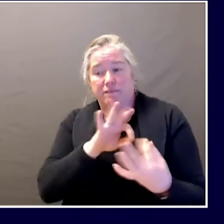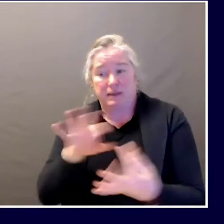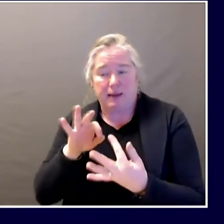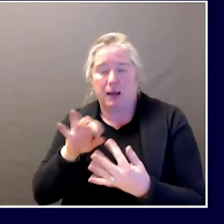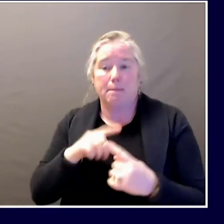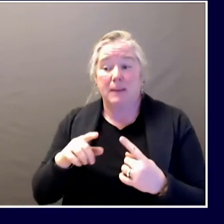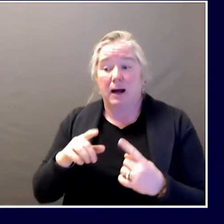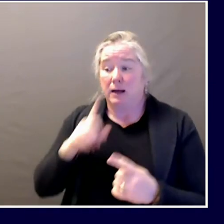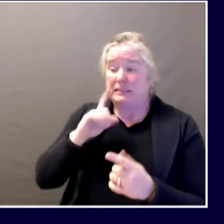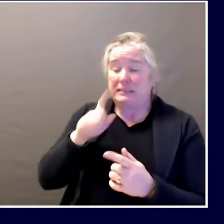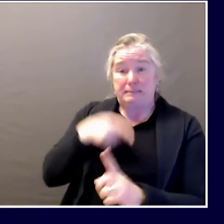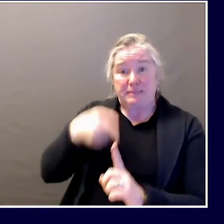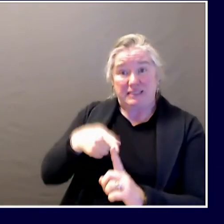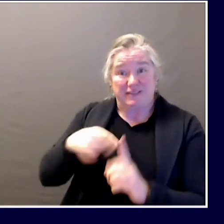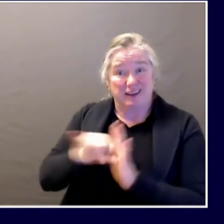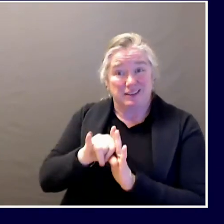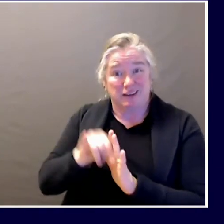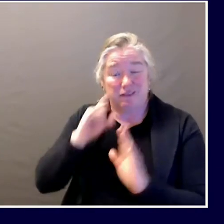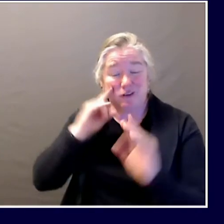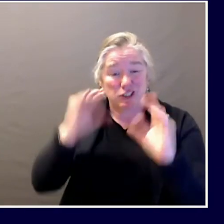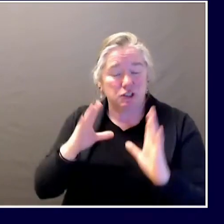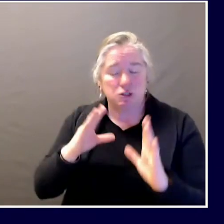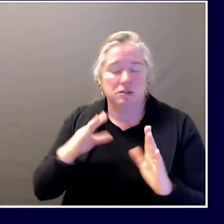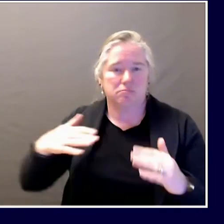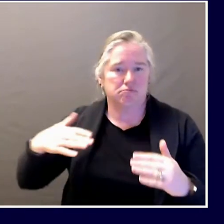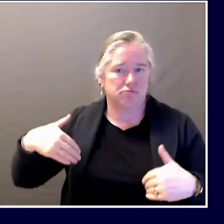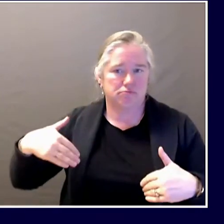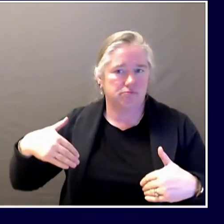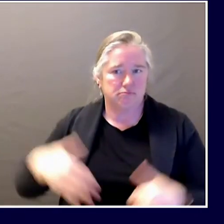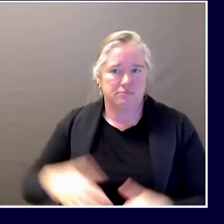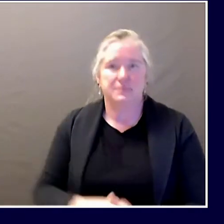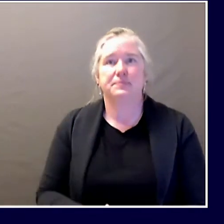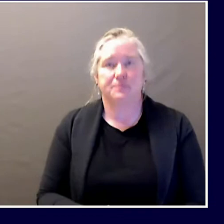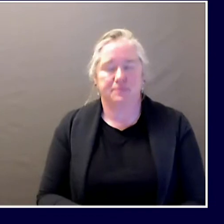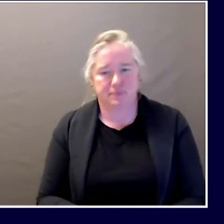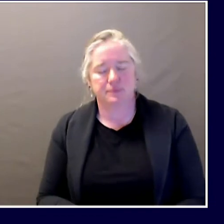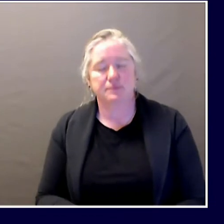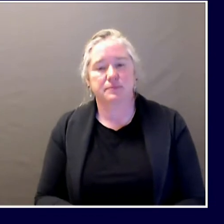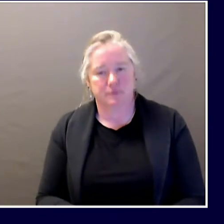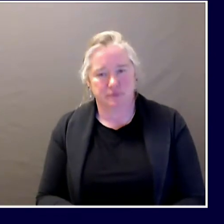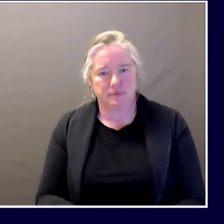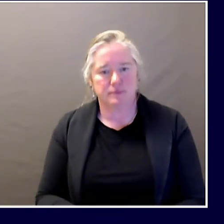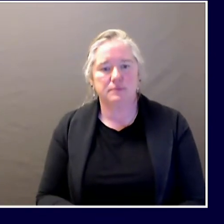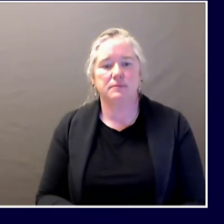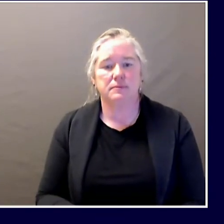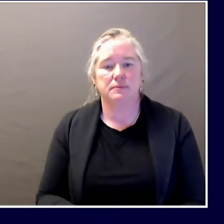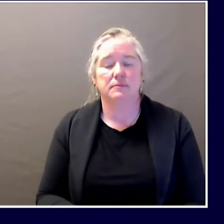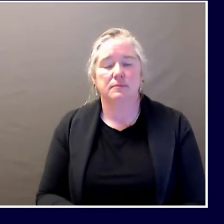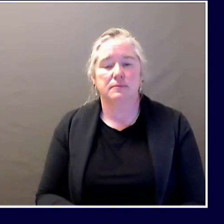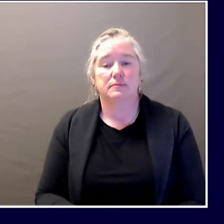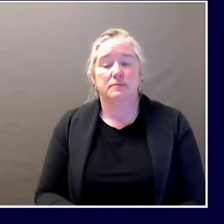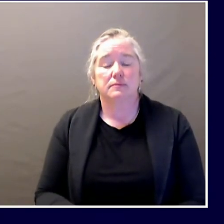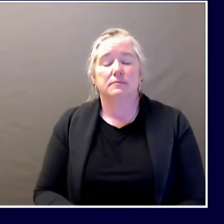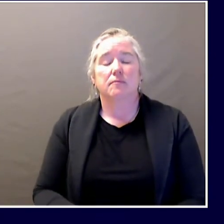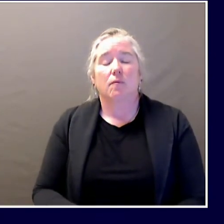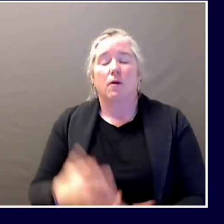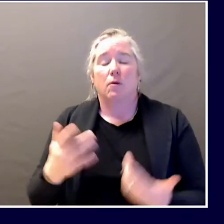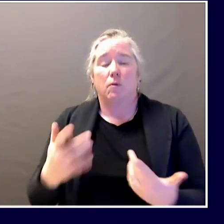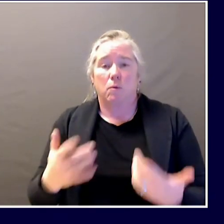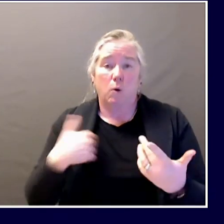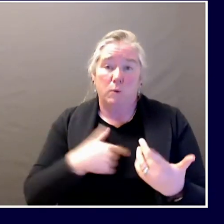done in that guidance is mirror the same guidance that we have even within an eligibility category, which